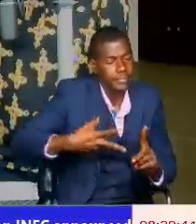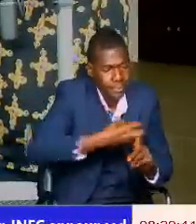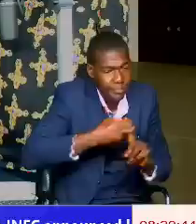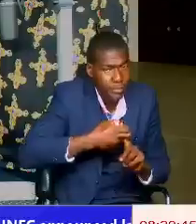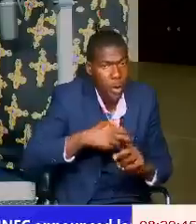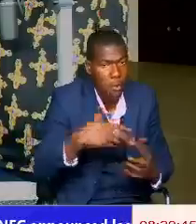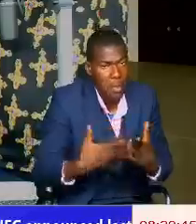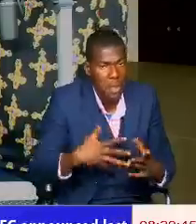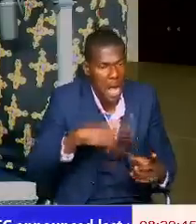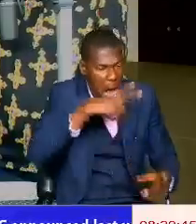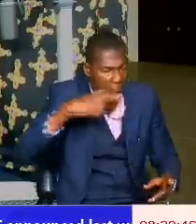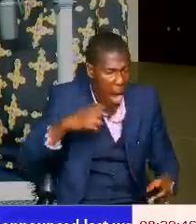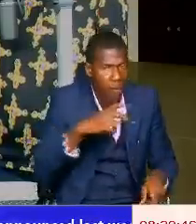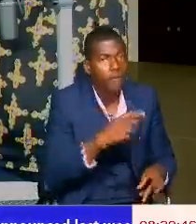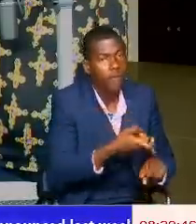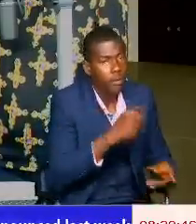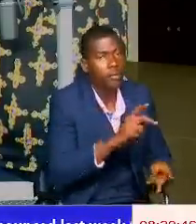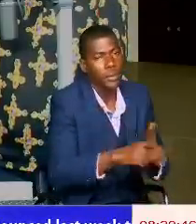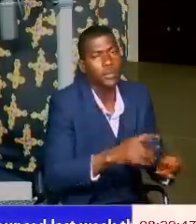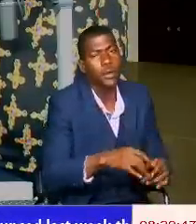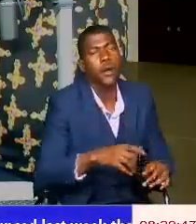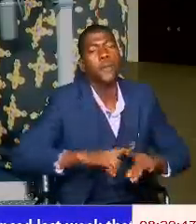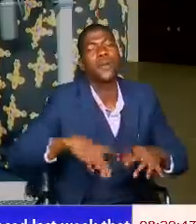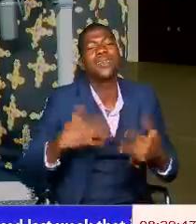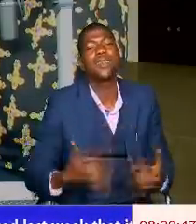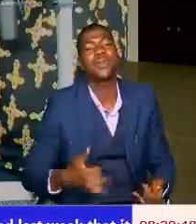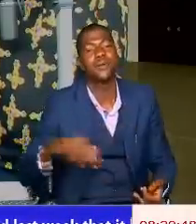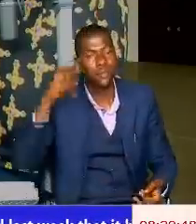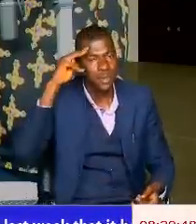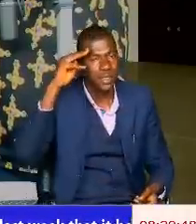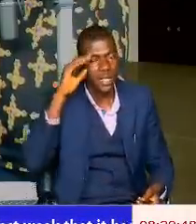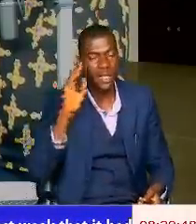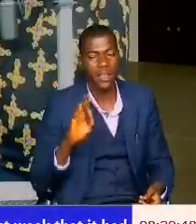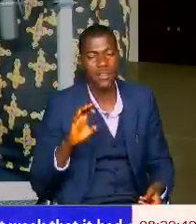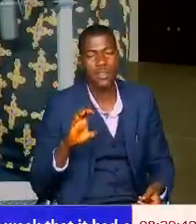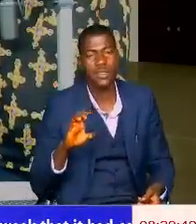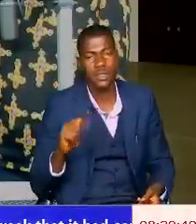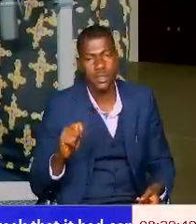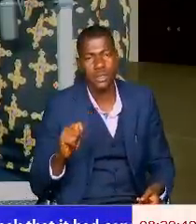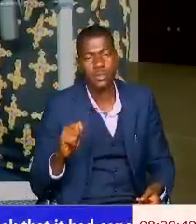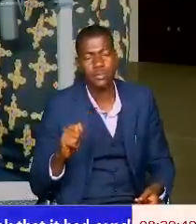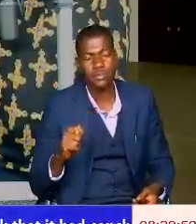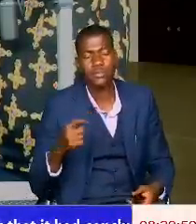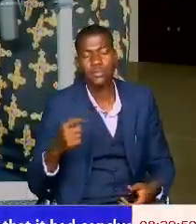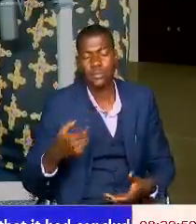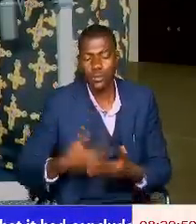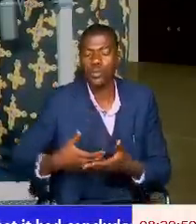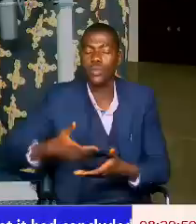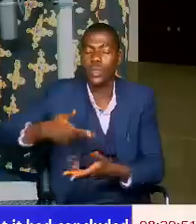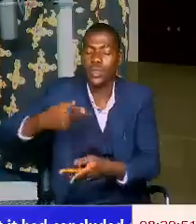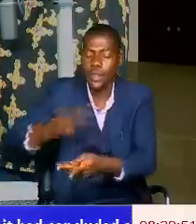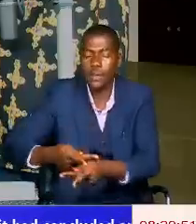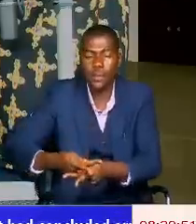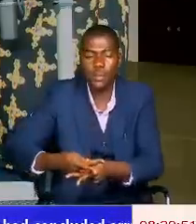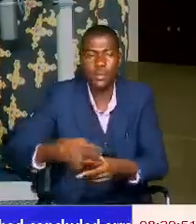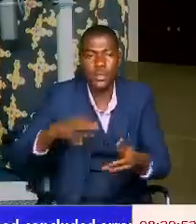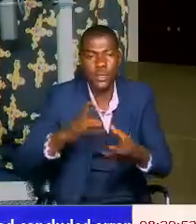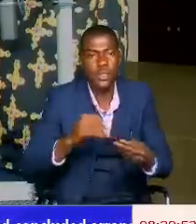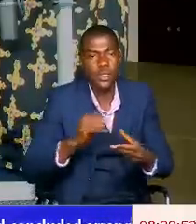where the Honorable Minister of FCT don't put for ground, you give information, you enrich yourself. And you go be